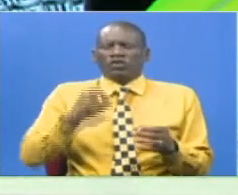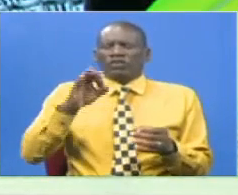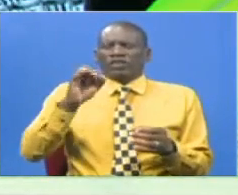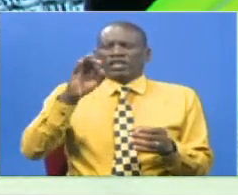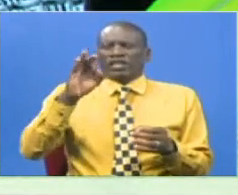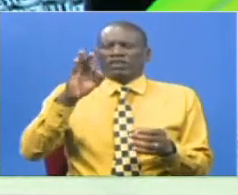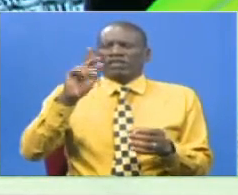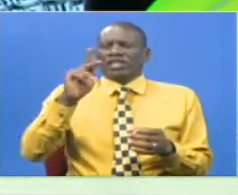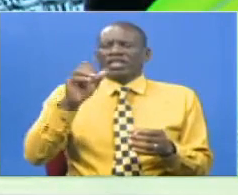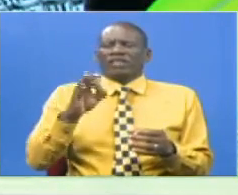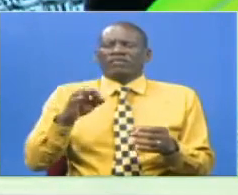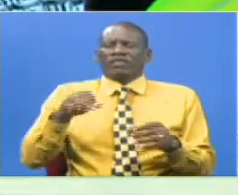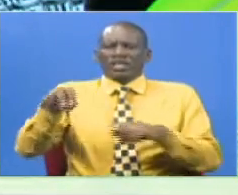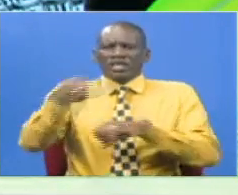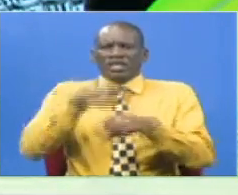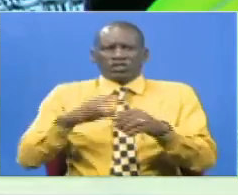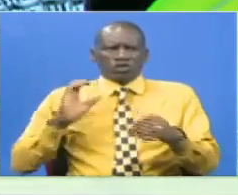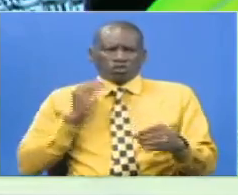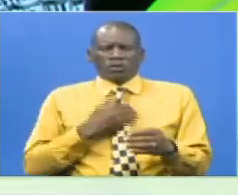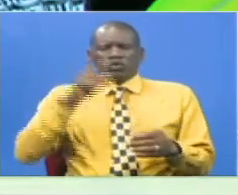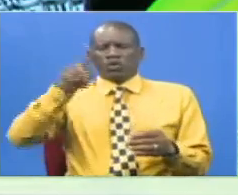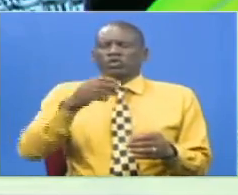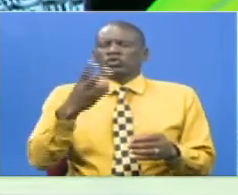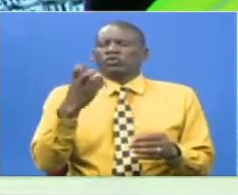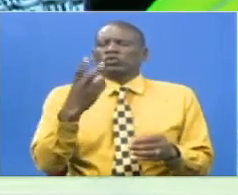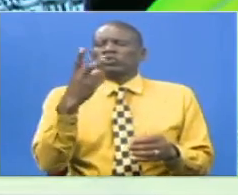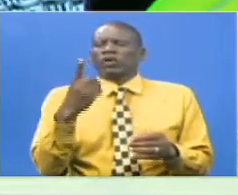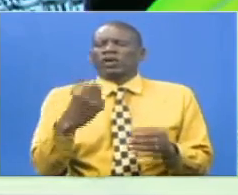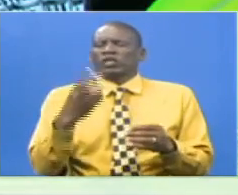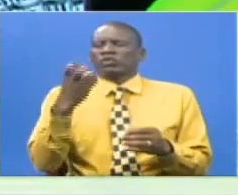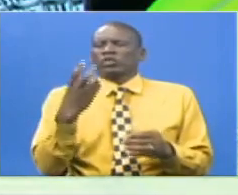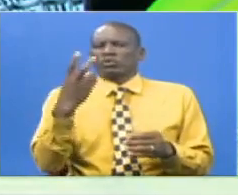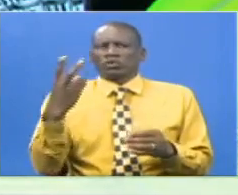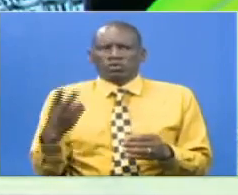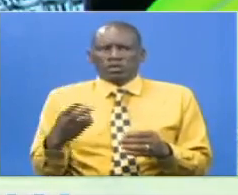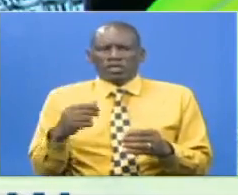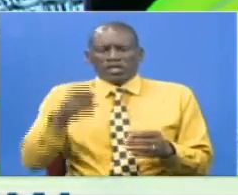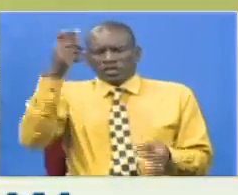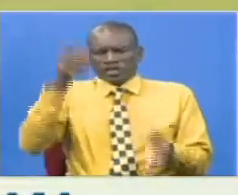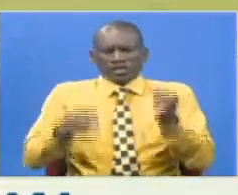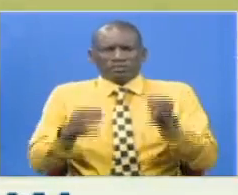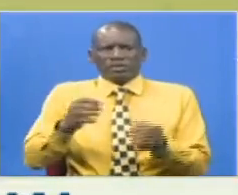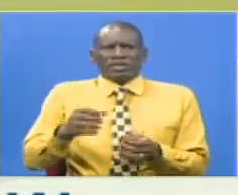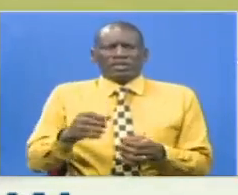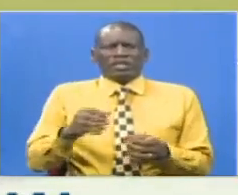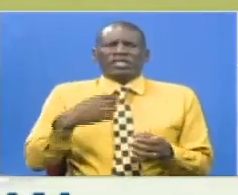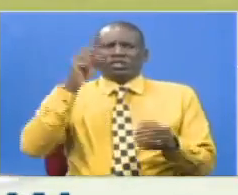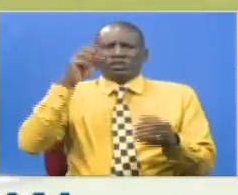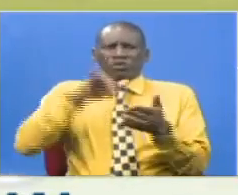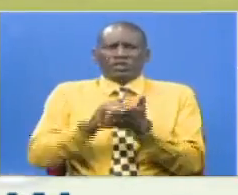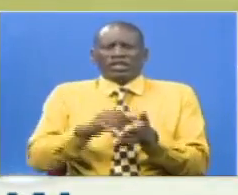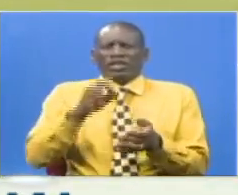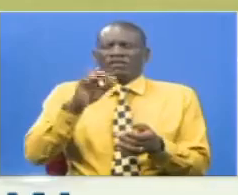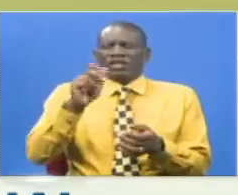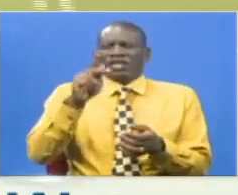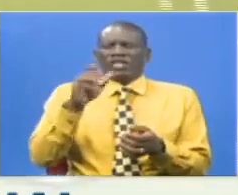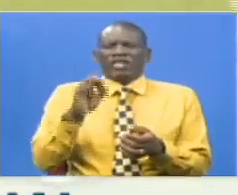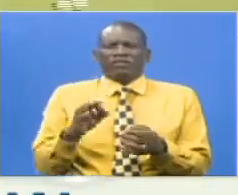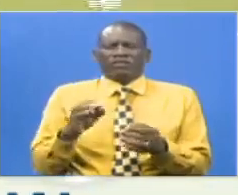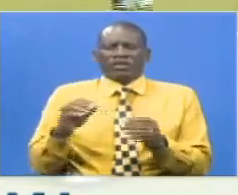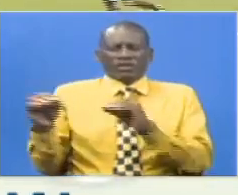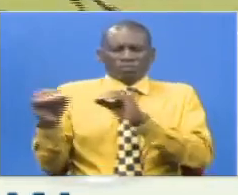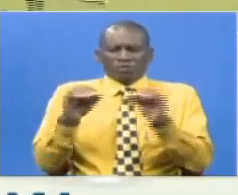Committee to nullify the 2021-2022 season. In its judgment, the SDT said the FKF transition